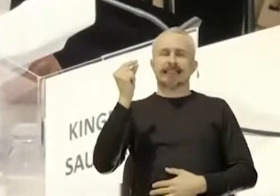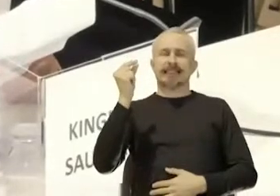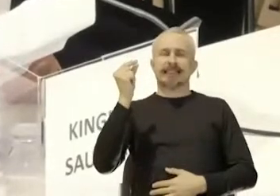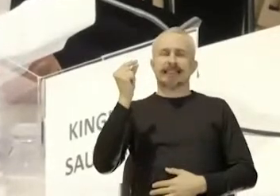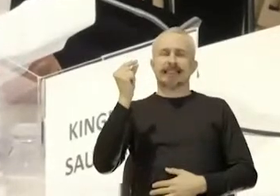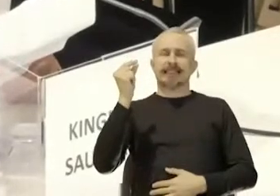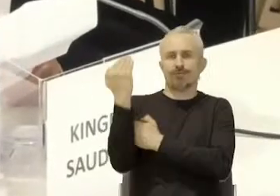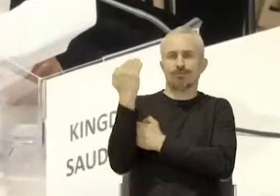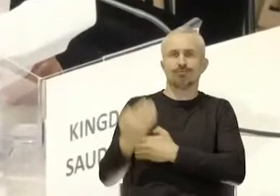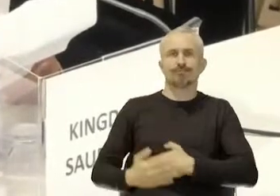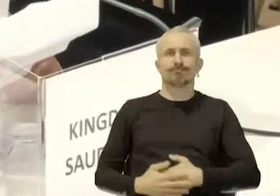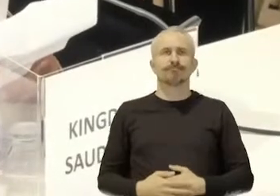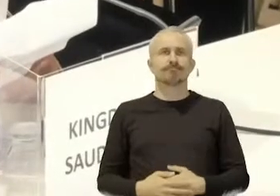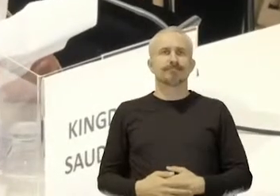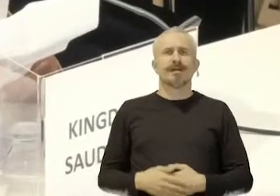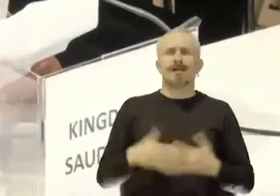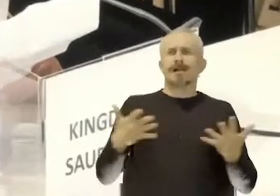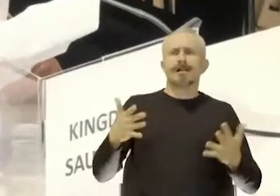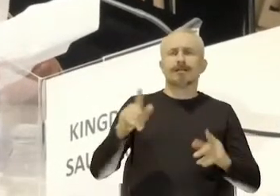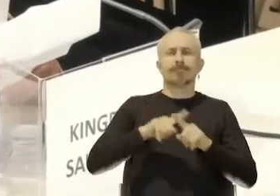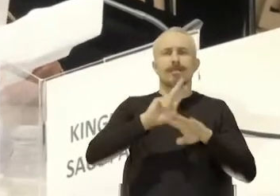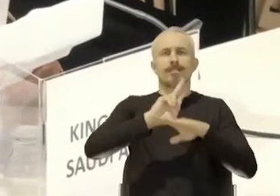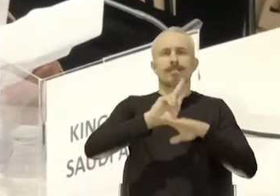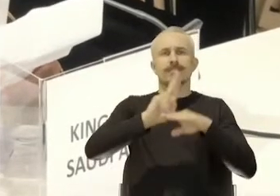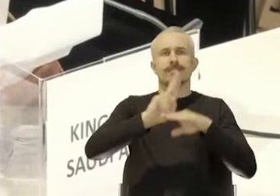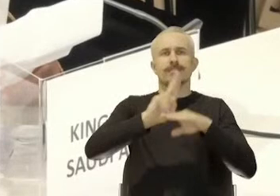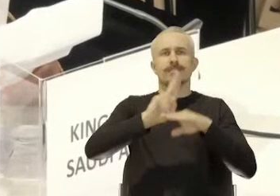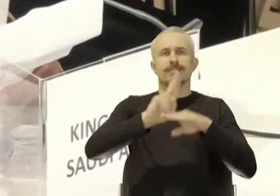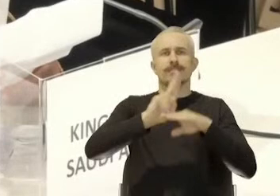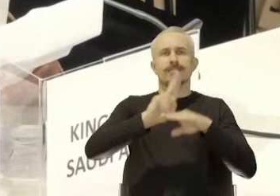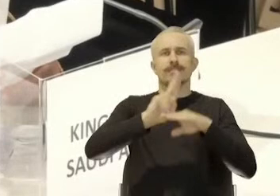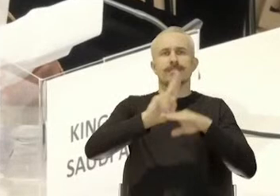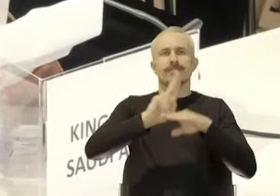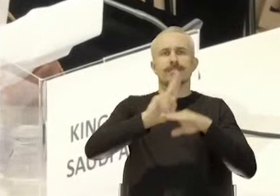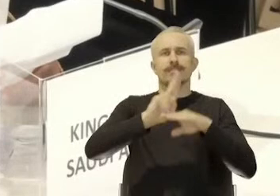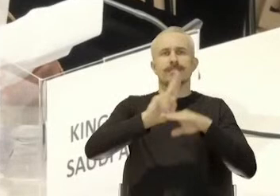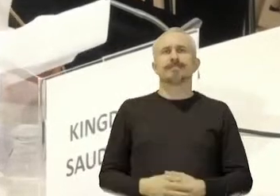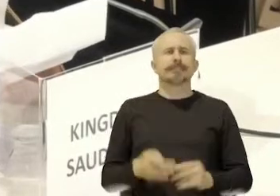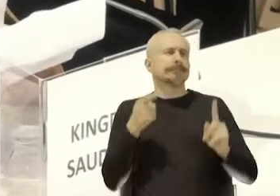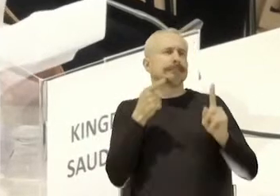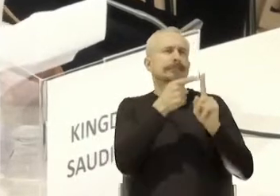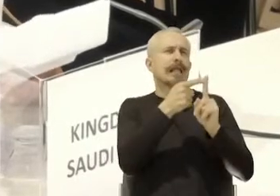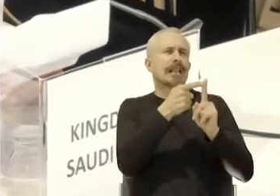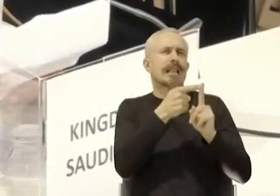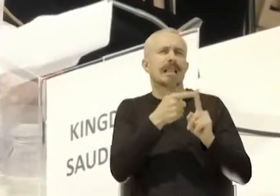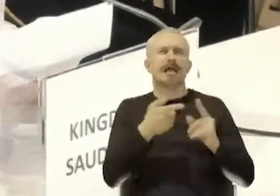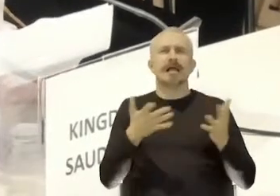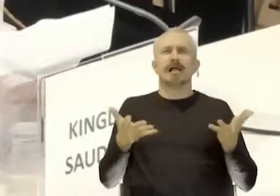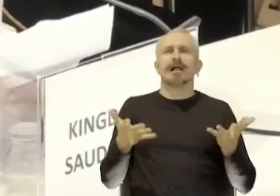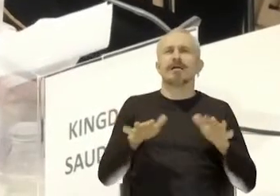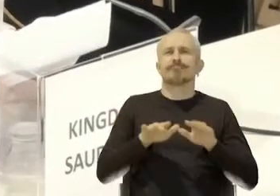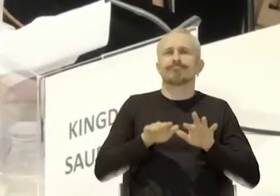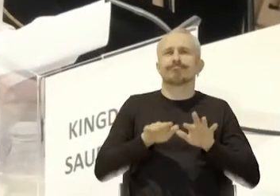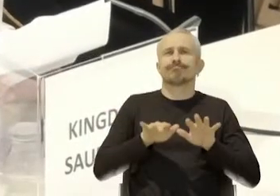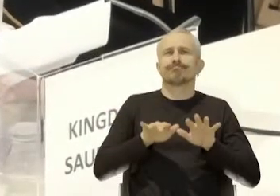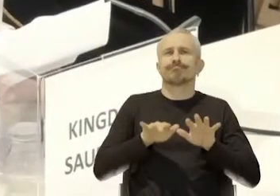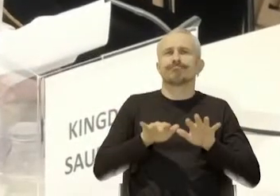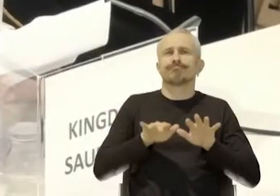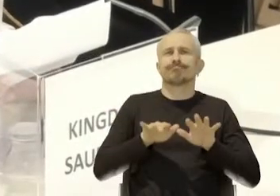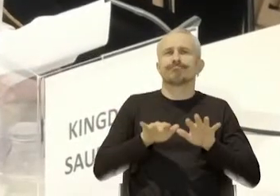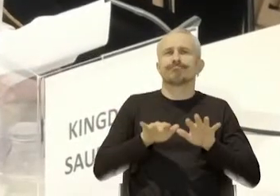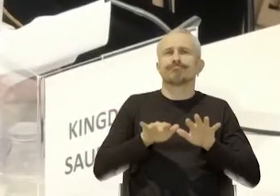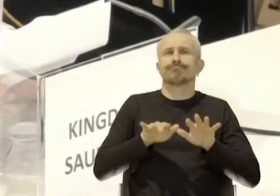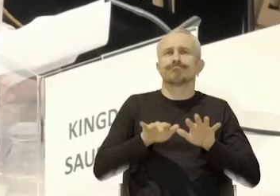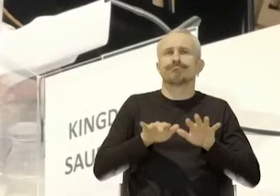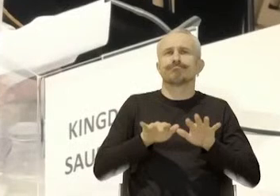This includes many natural solutions greeneries, as a result of which we